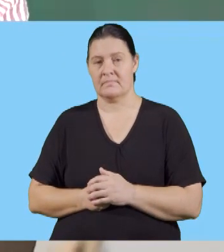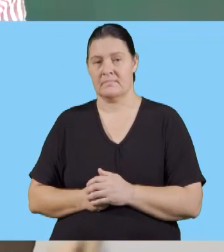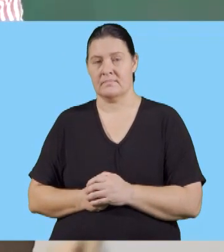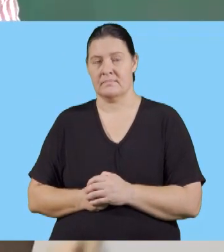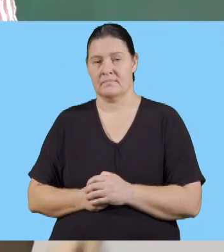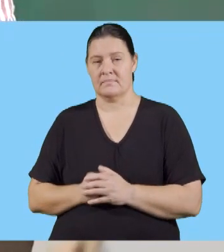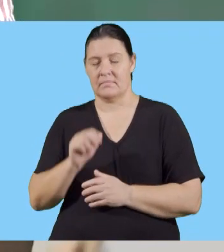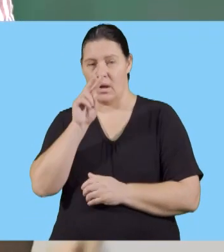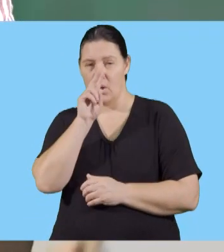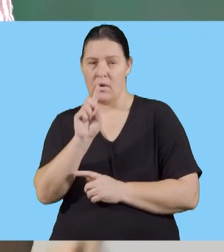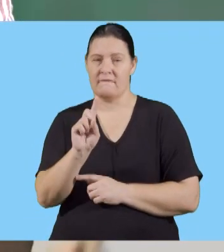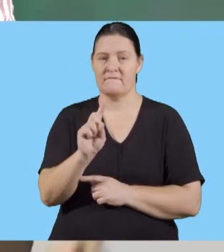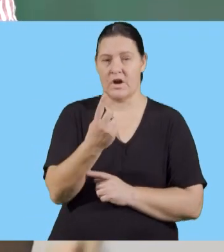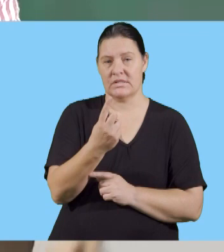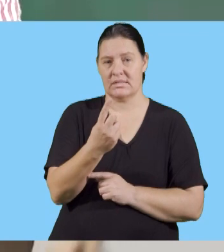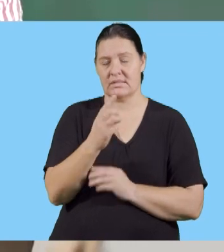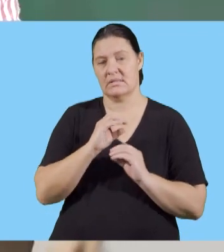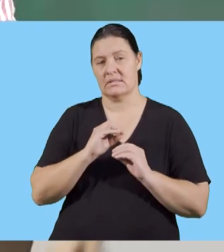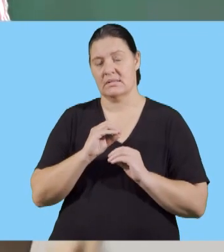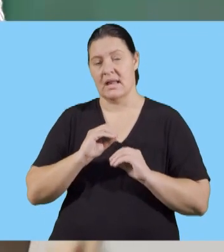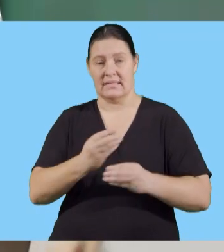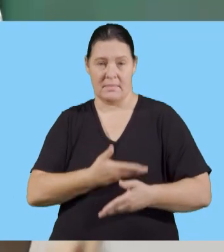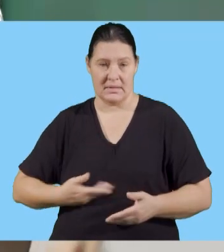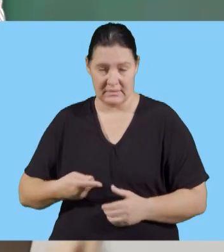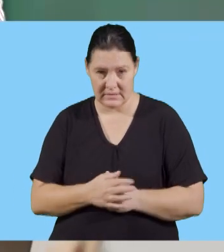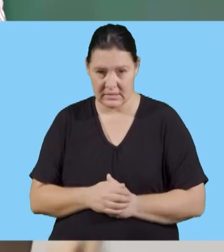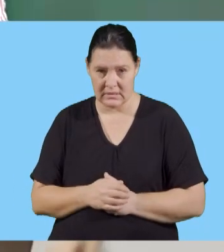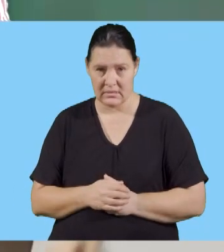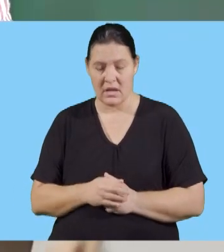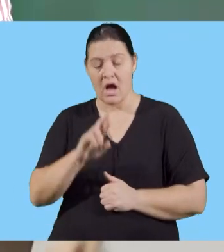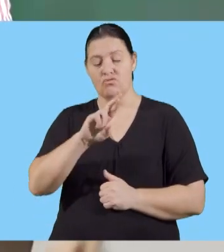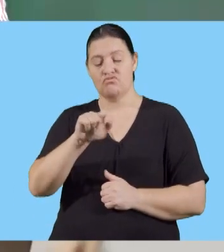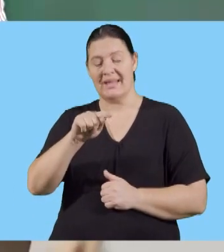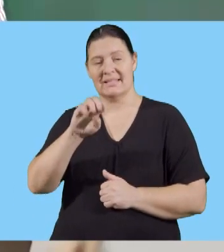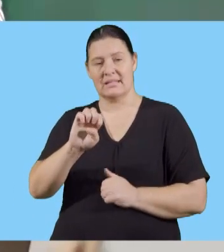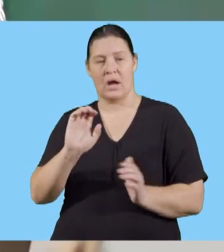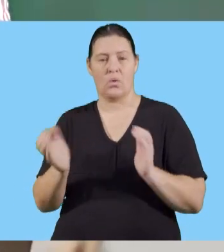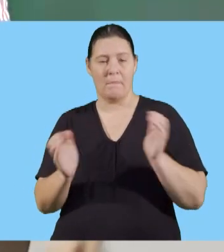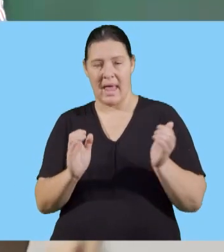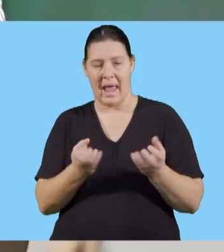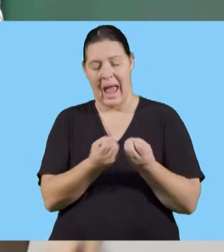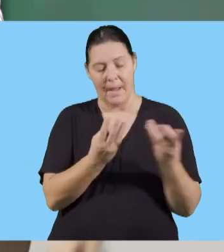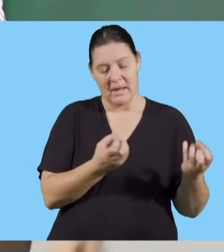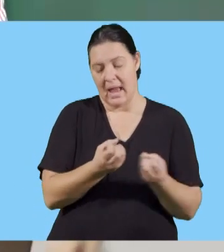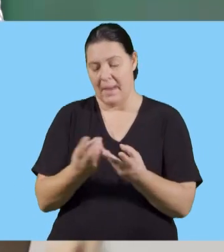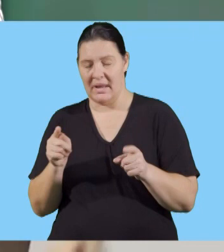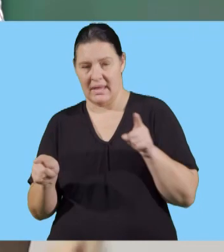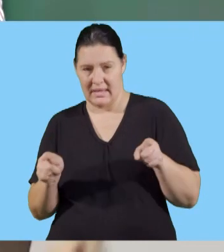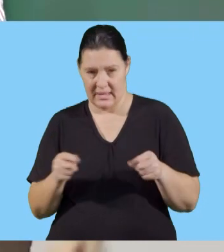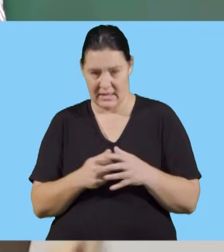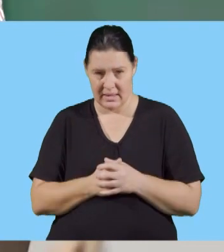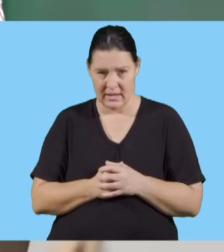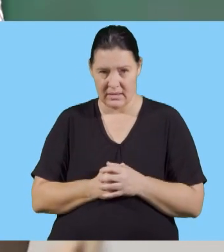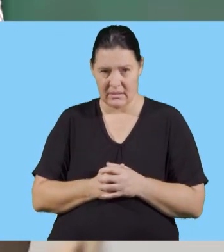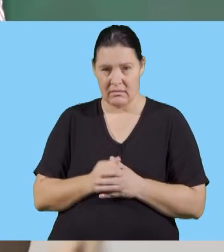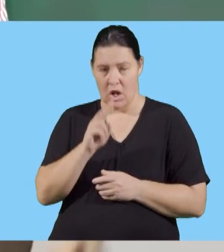Let's look at the first part of our lesson. Now remember, a rate is a comparison of different quantities. And now we are going